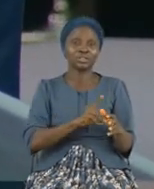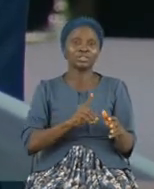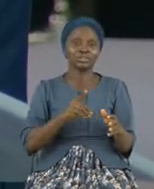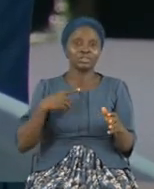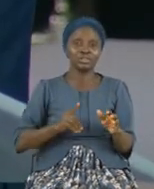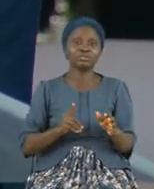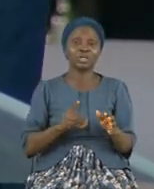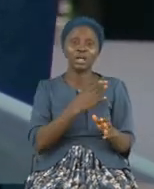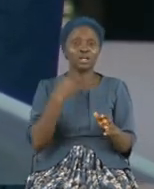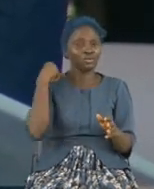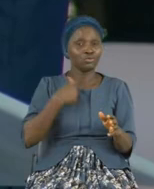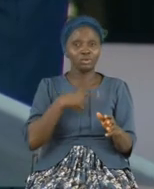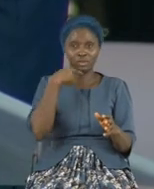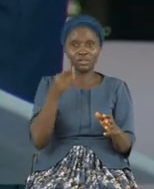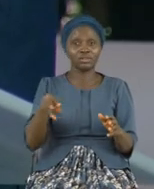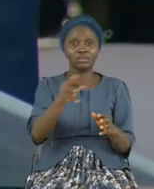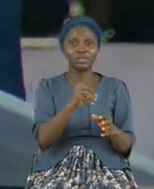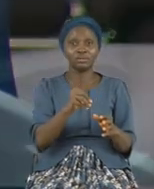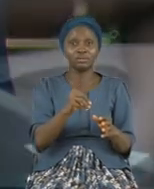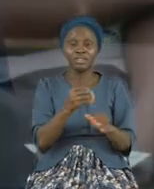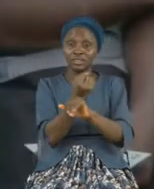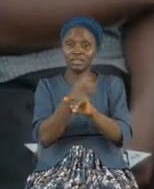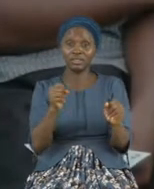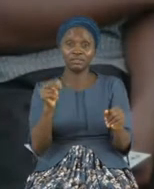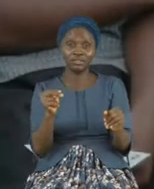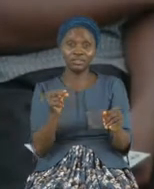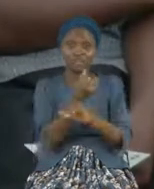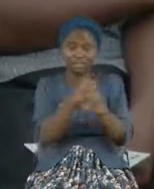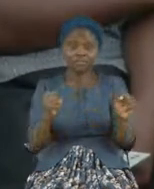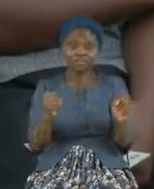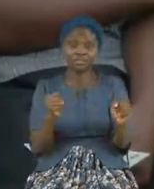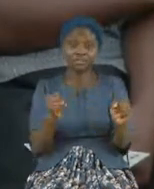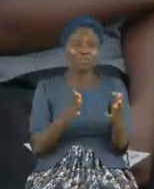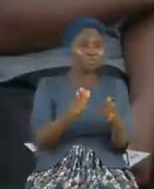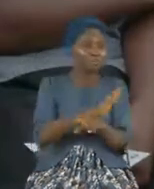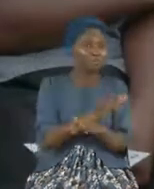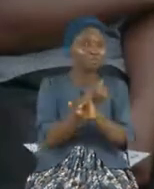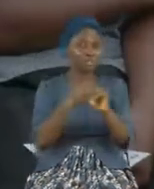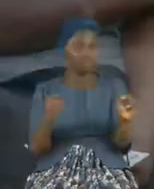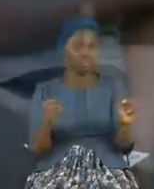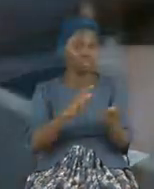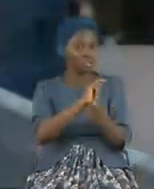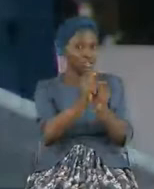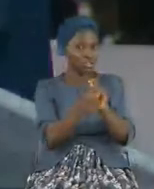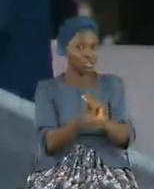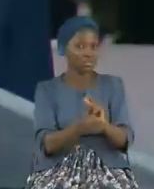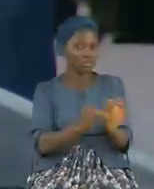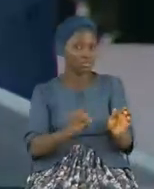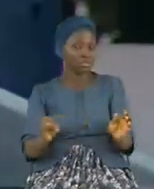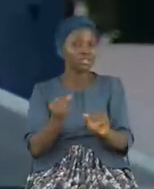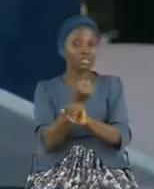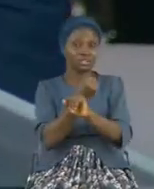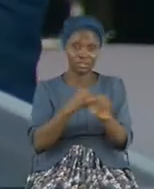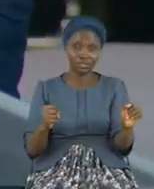salvation, free salvation, full salvation, transforming salvation, is salvation that converts